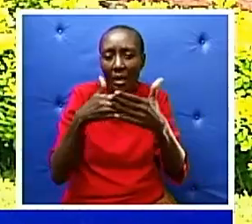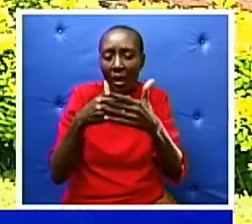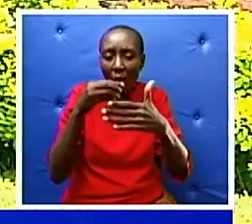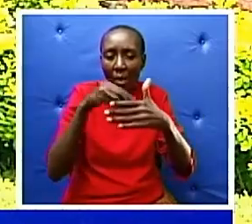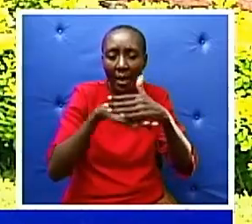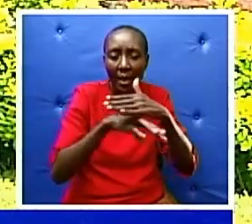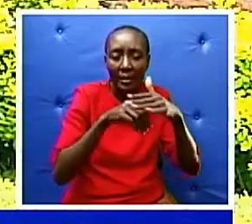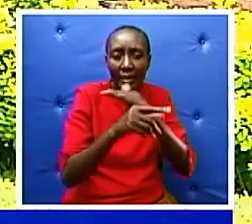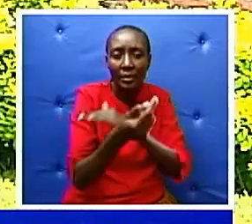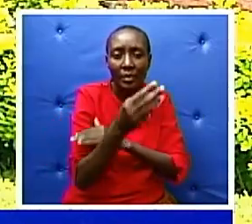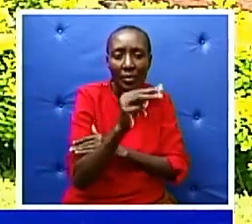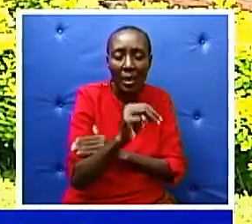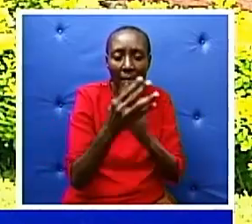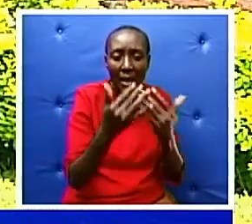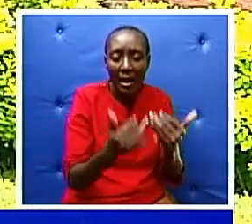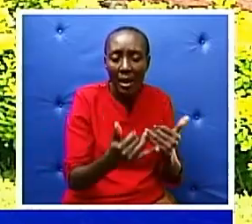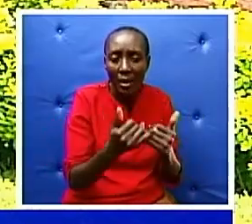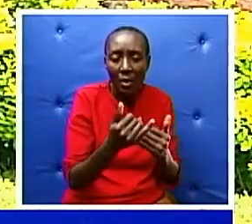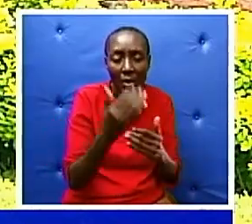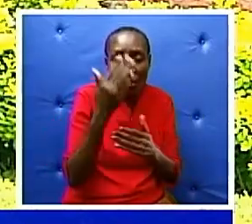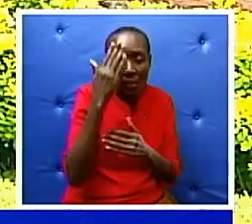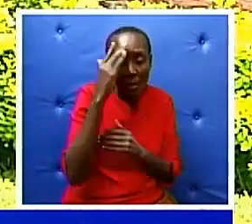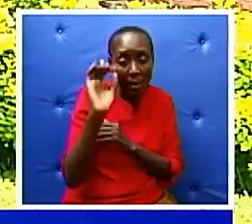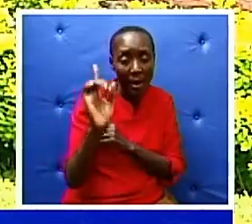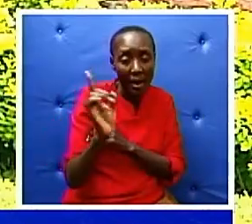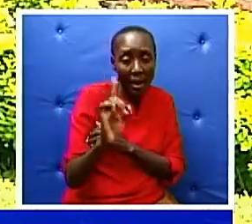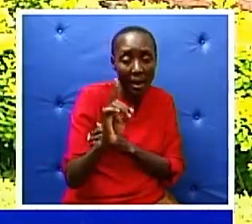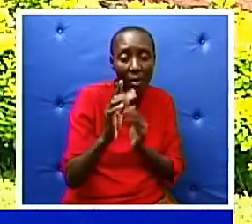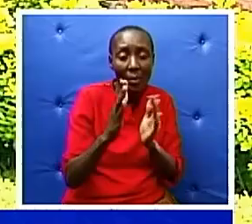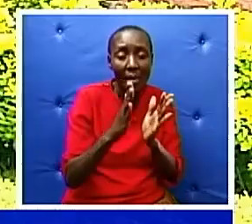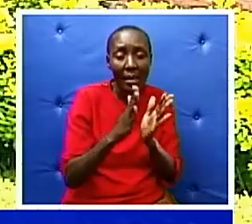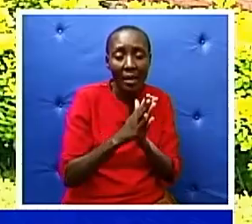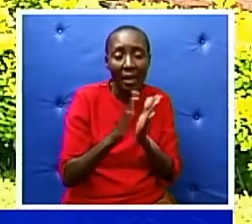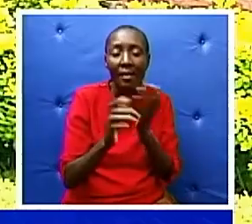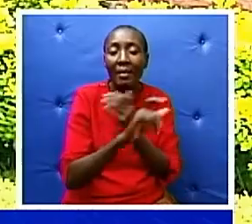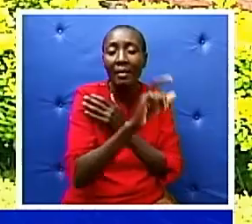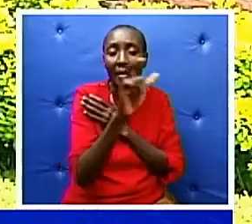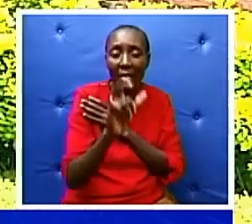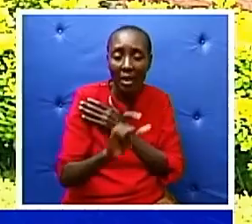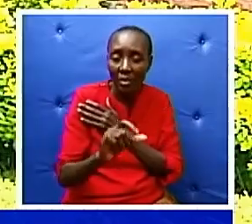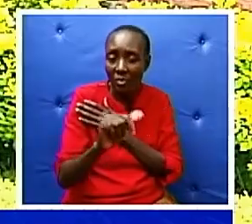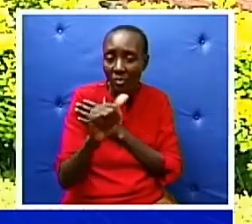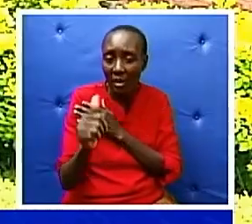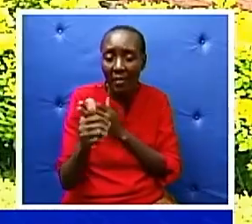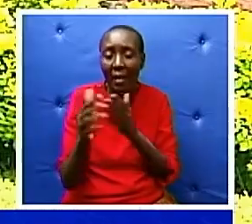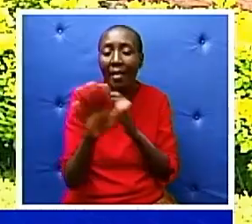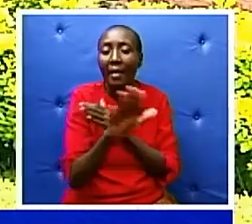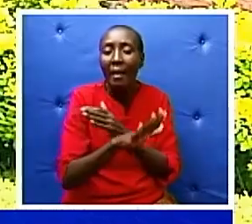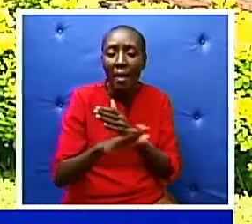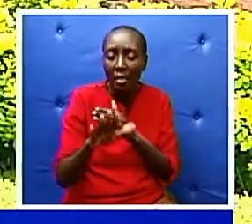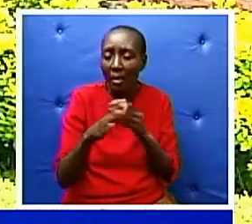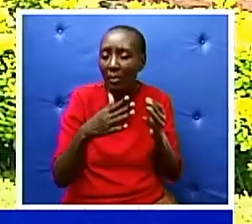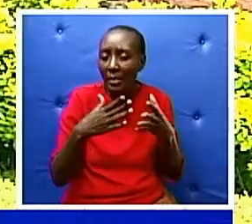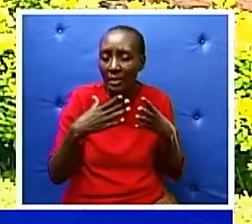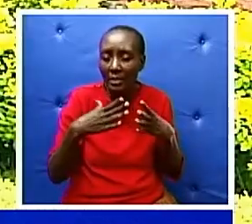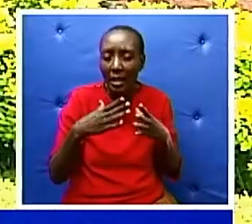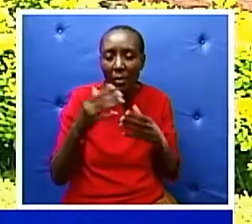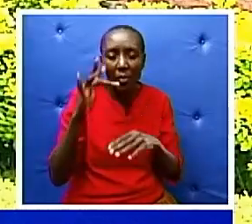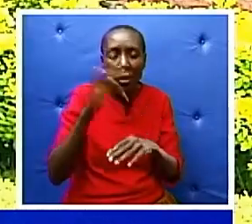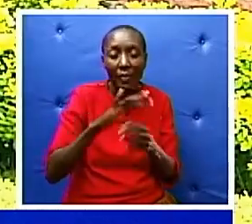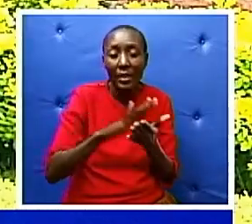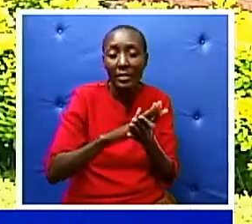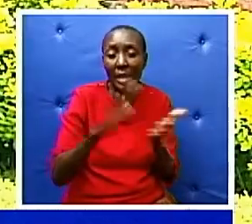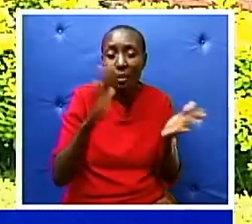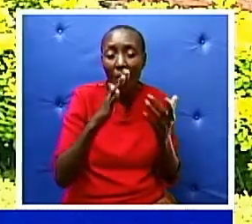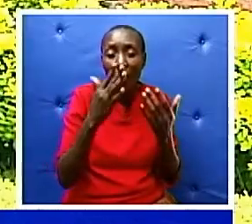them, we realize that Nairobi and the metropolitan areas are the places with high numbers. They have tried to